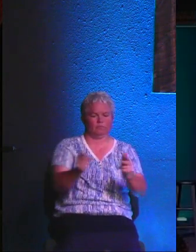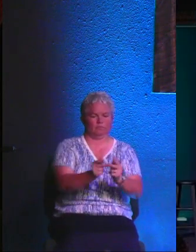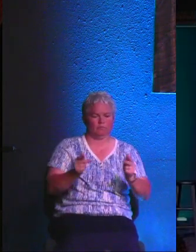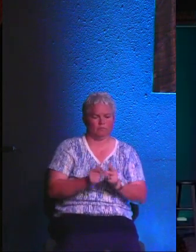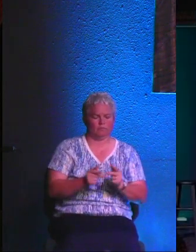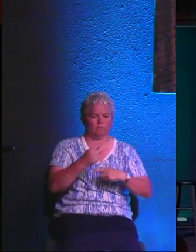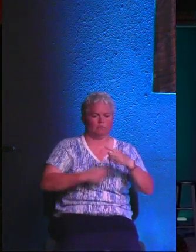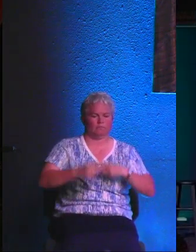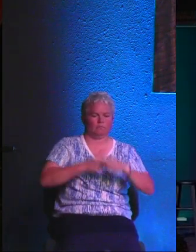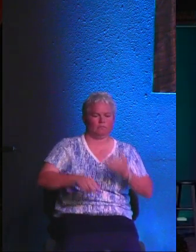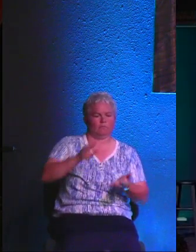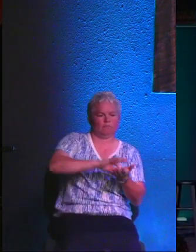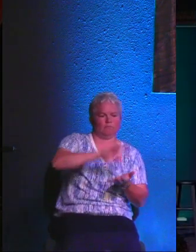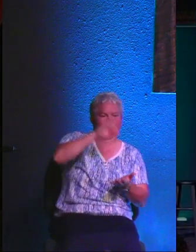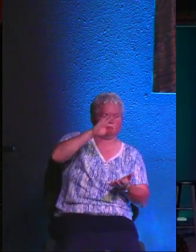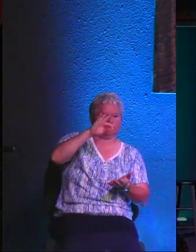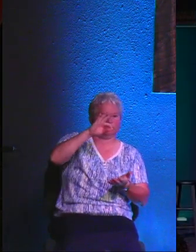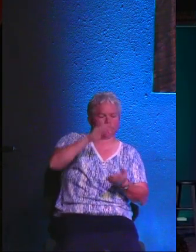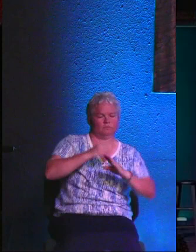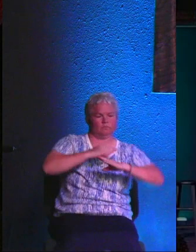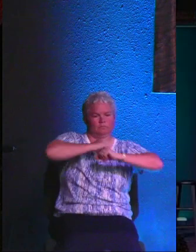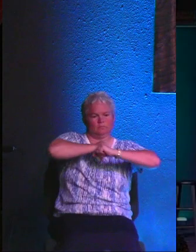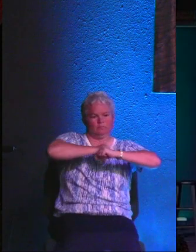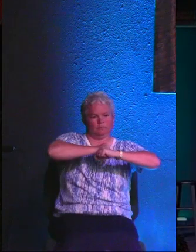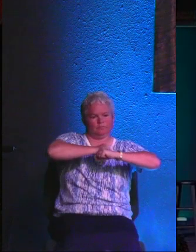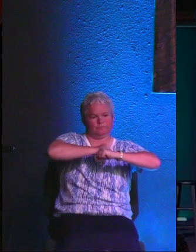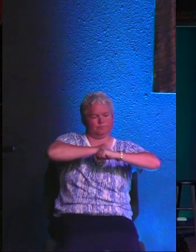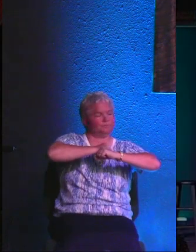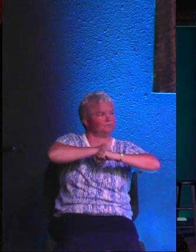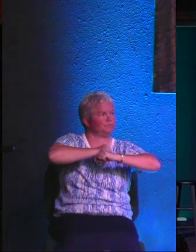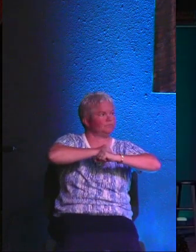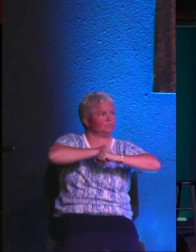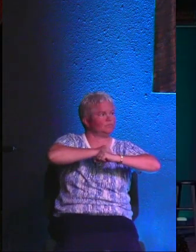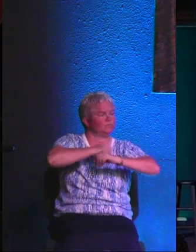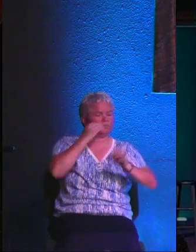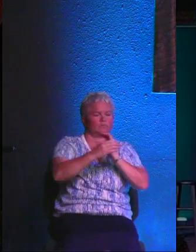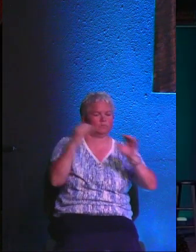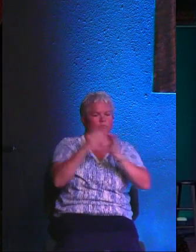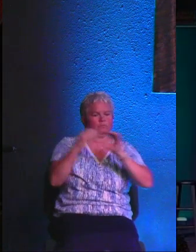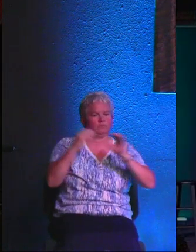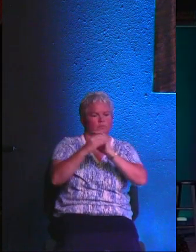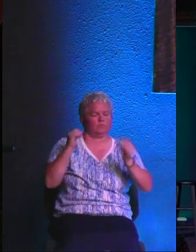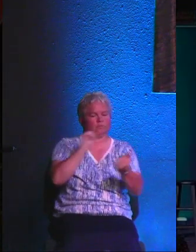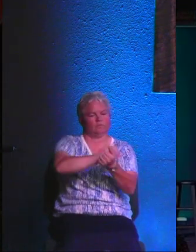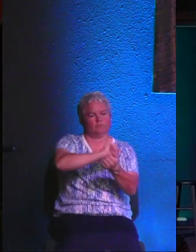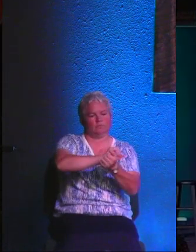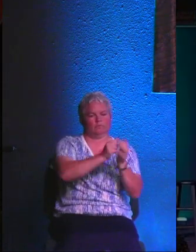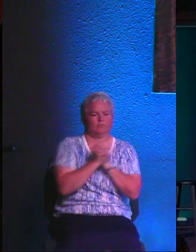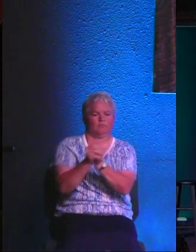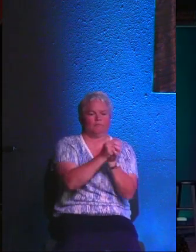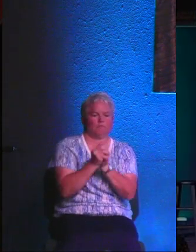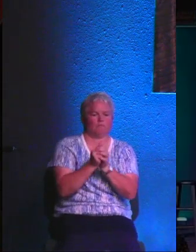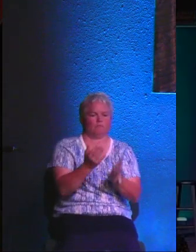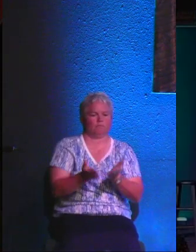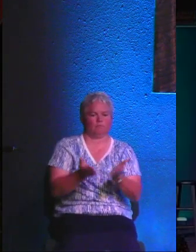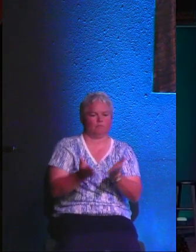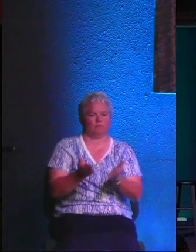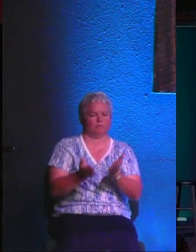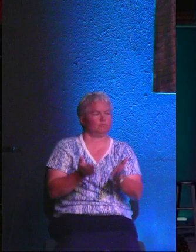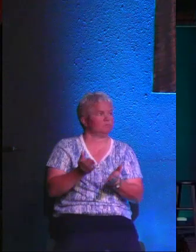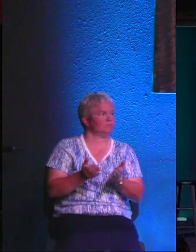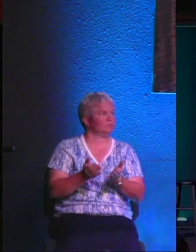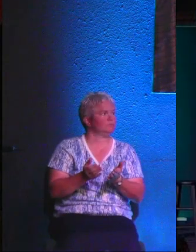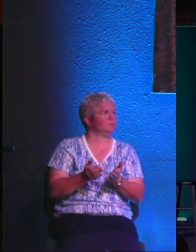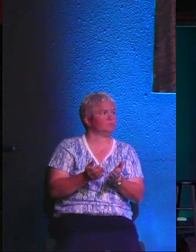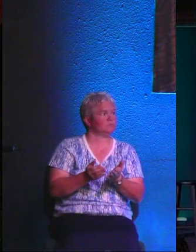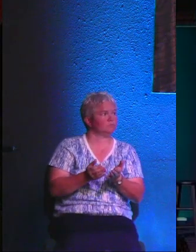come and find refuge, and we could have some frank and honest discussions and just work together to minister to